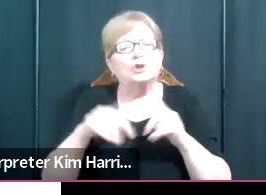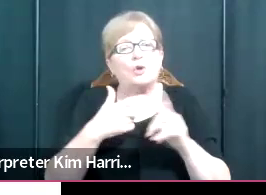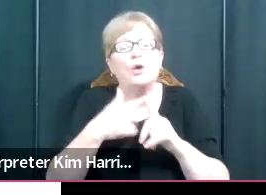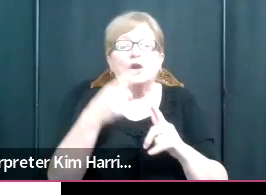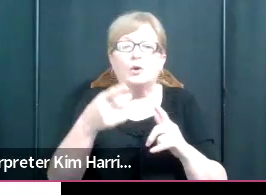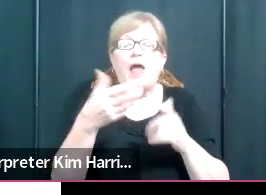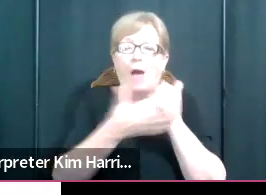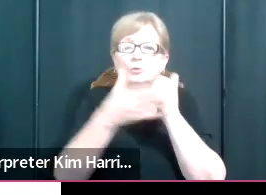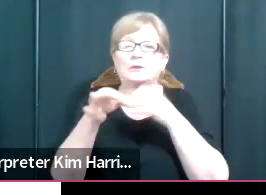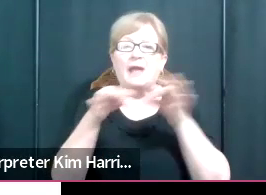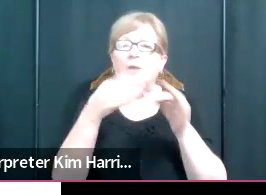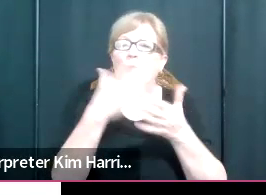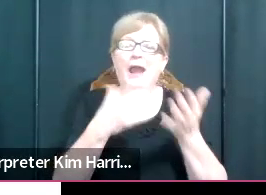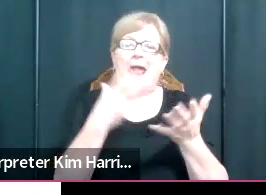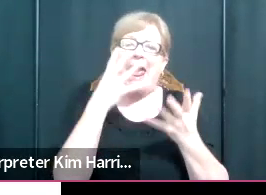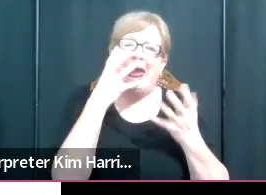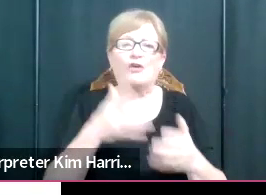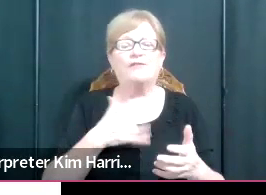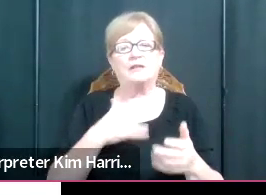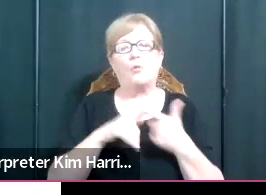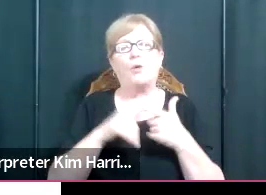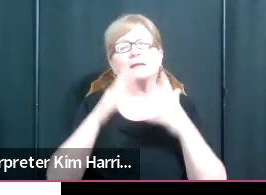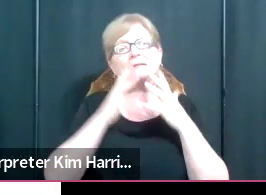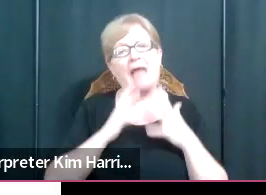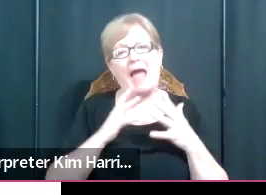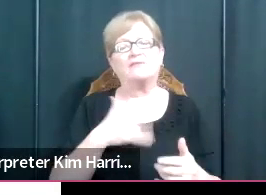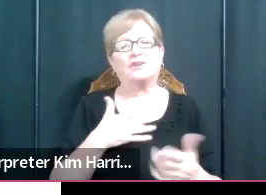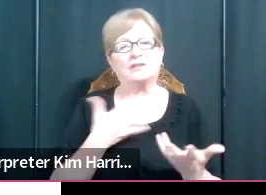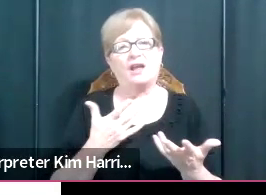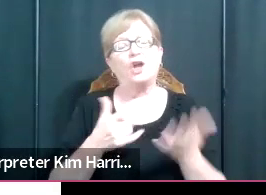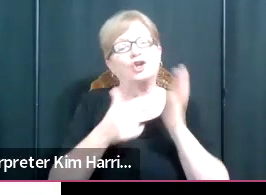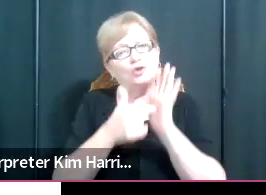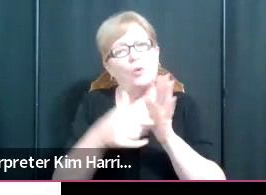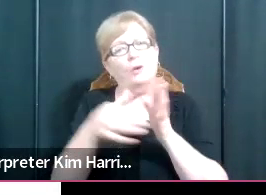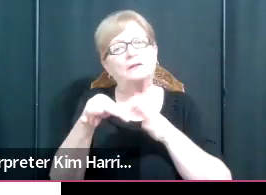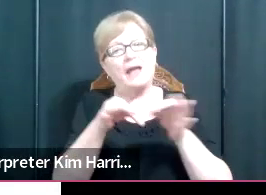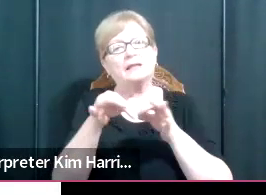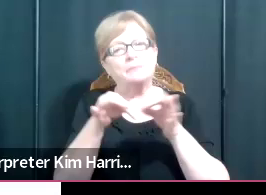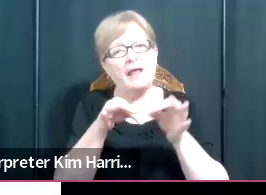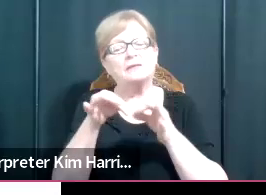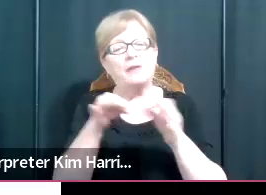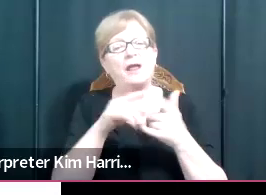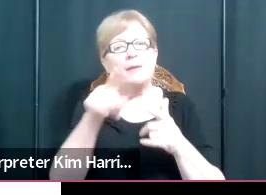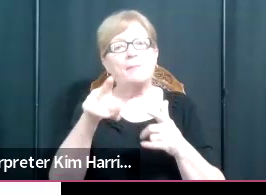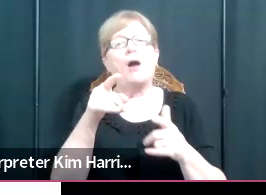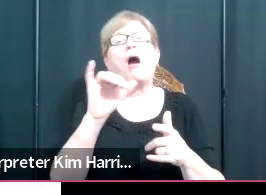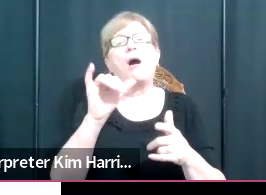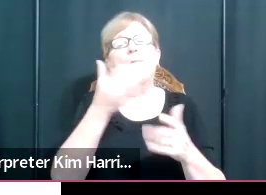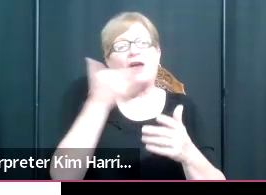like or sadness feels like and can look like for some folks, so that people are better able to identify. So that's